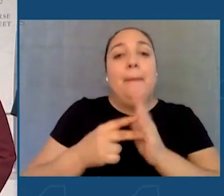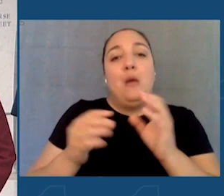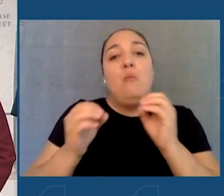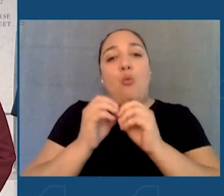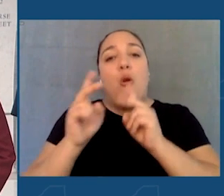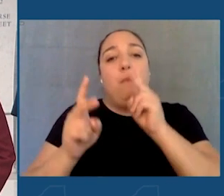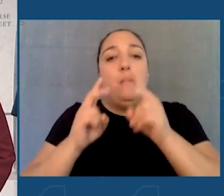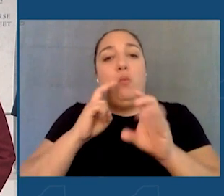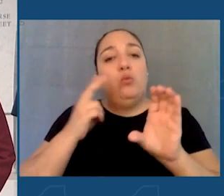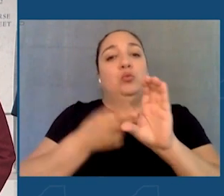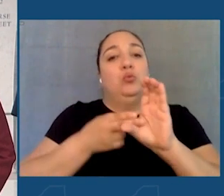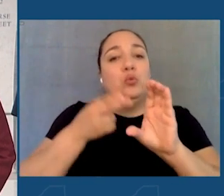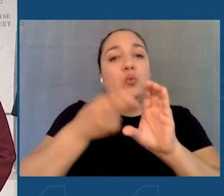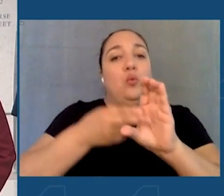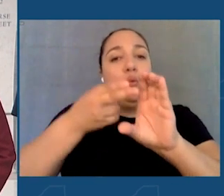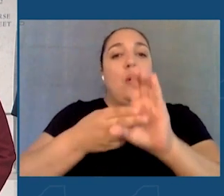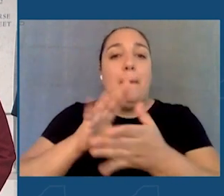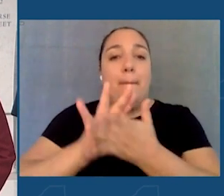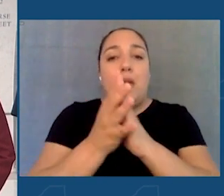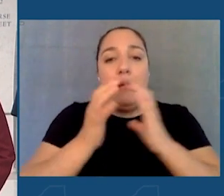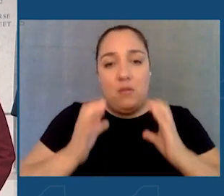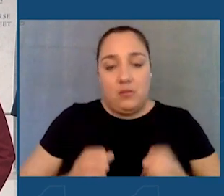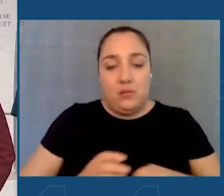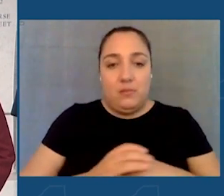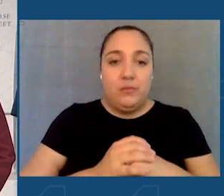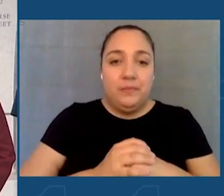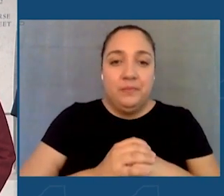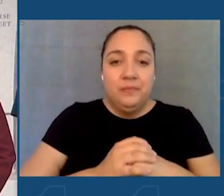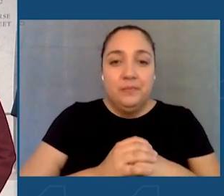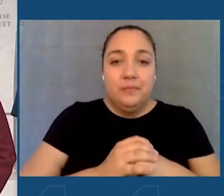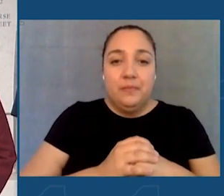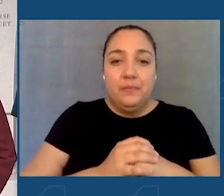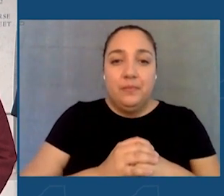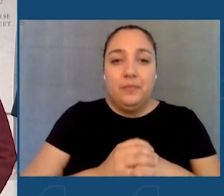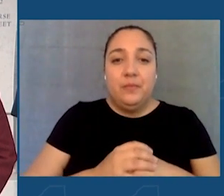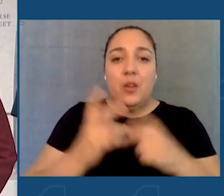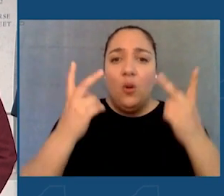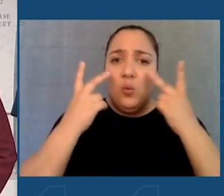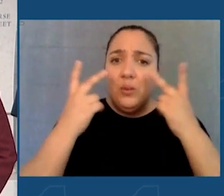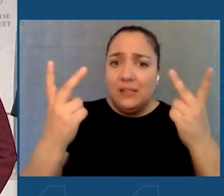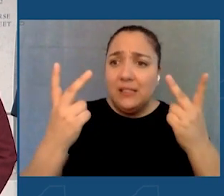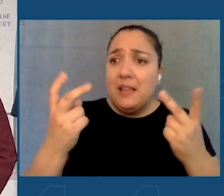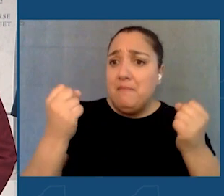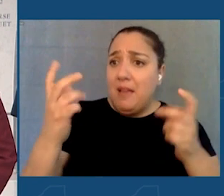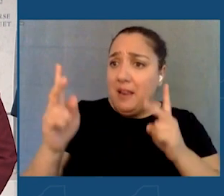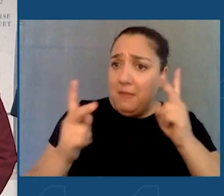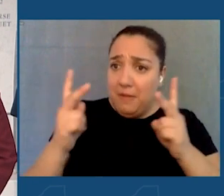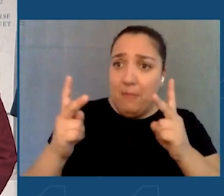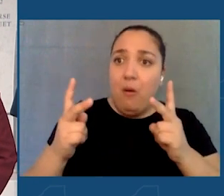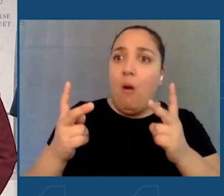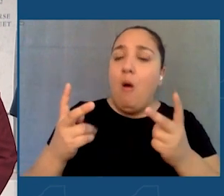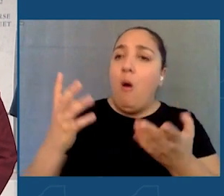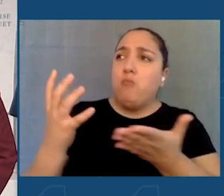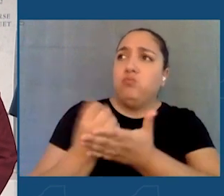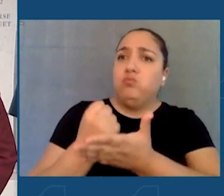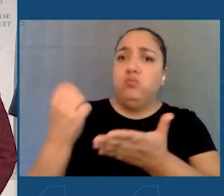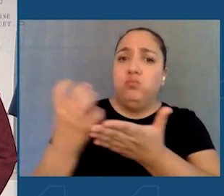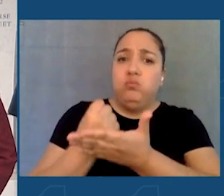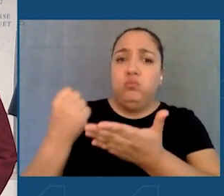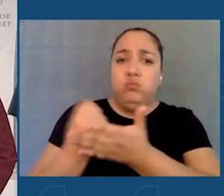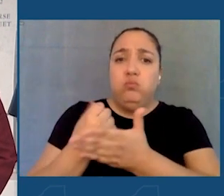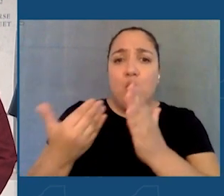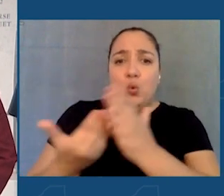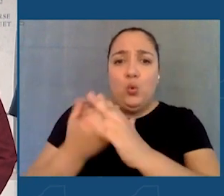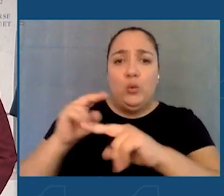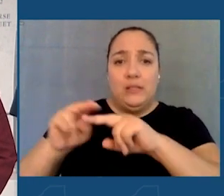expansion of the city ticket for intercity travel. We've seen outstanding take-up for those tickets in Queens and the Bronx, which has helped ridership on